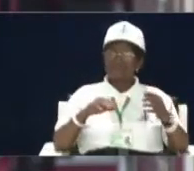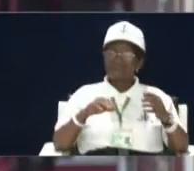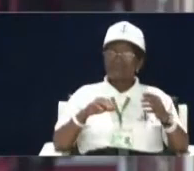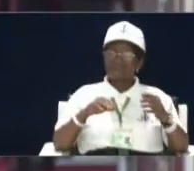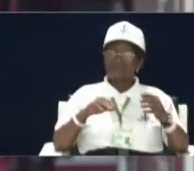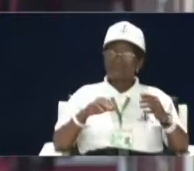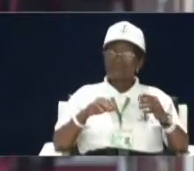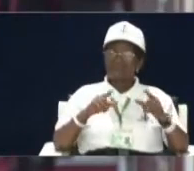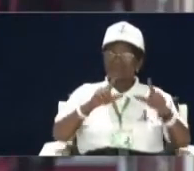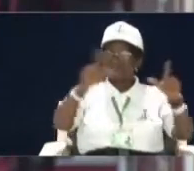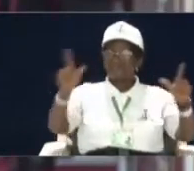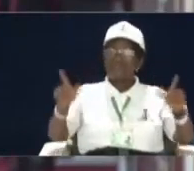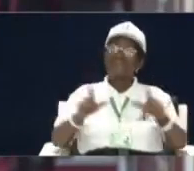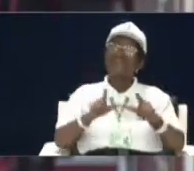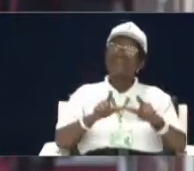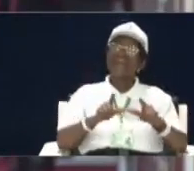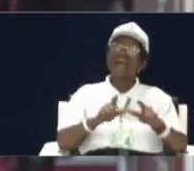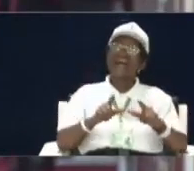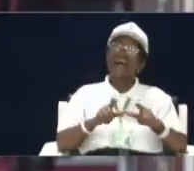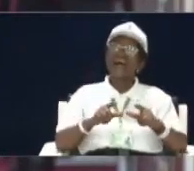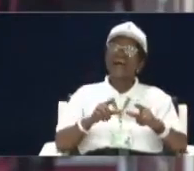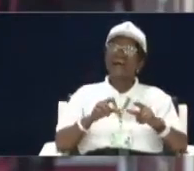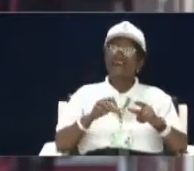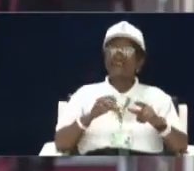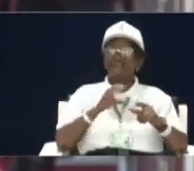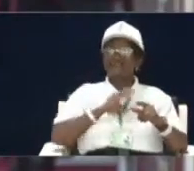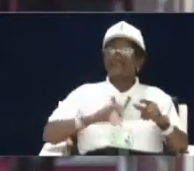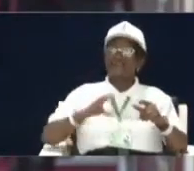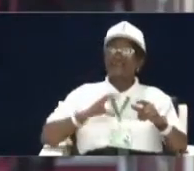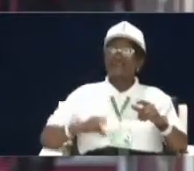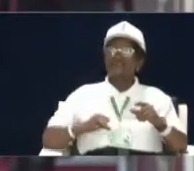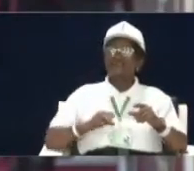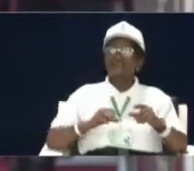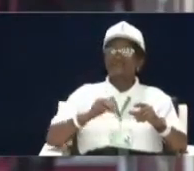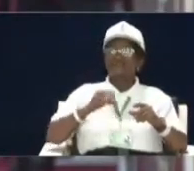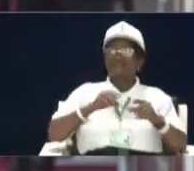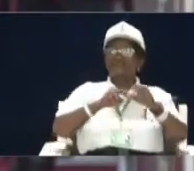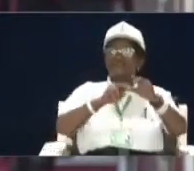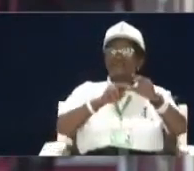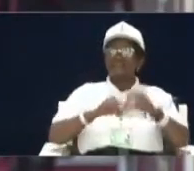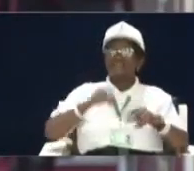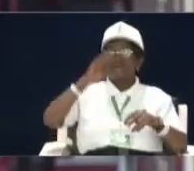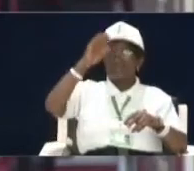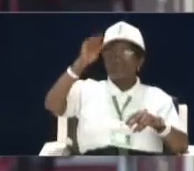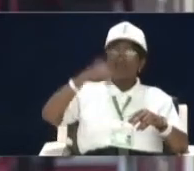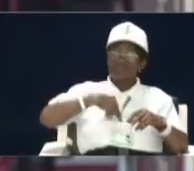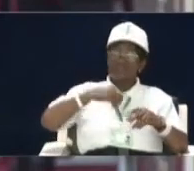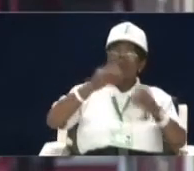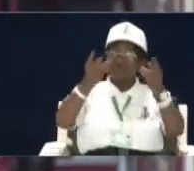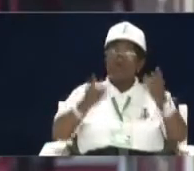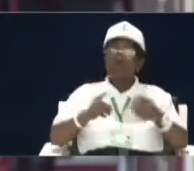local council chairman. I want to be a blessing to the whole world.